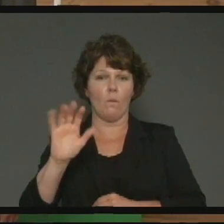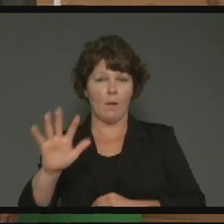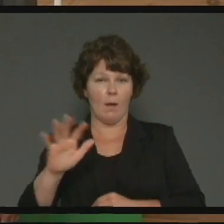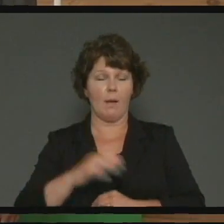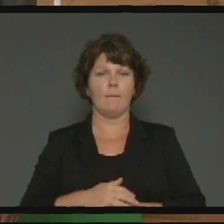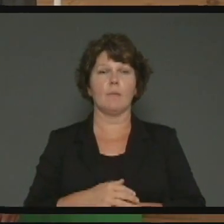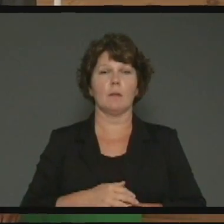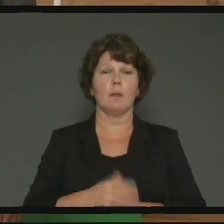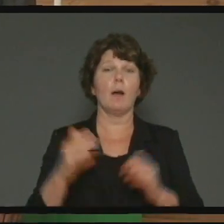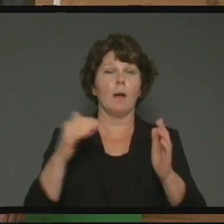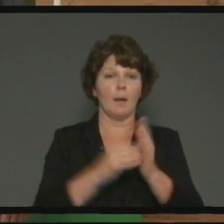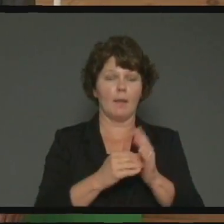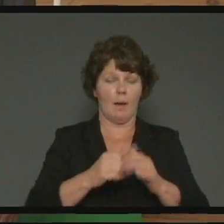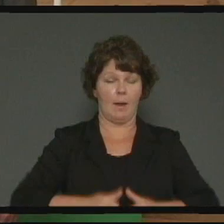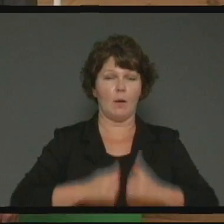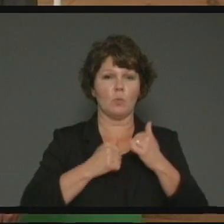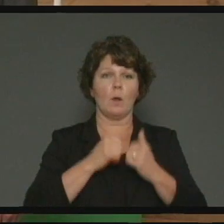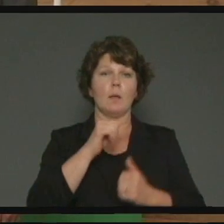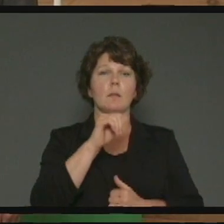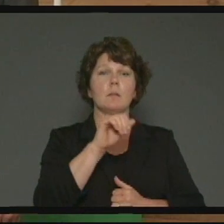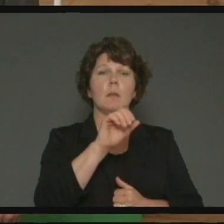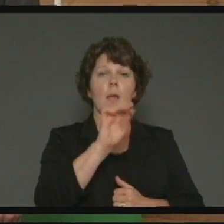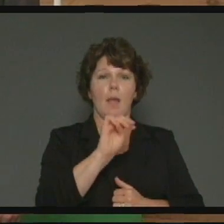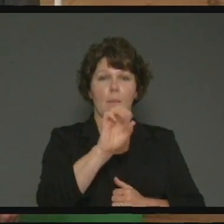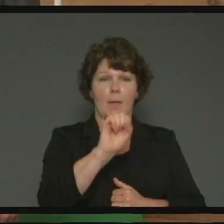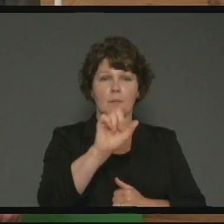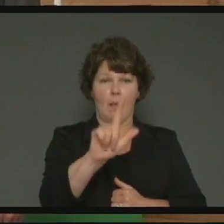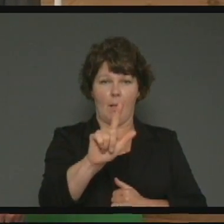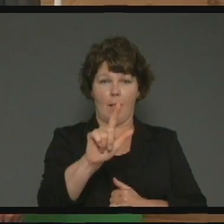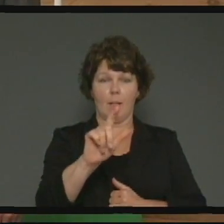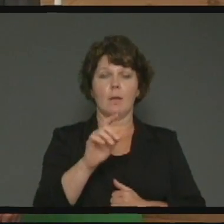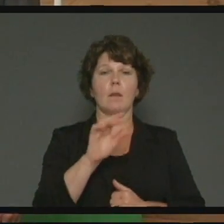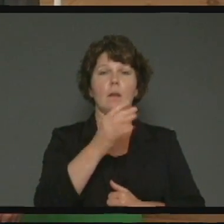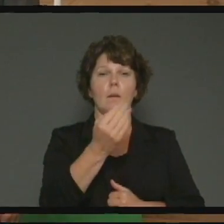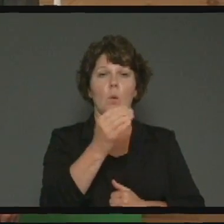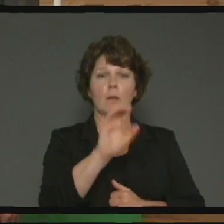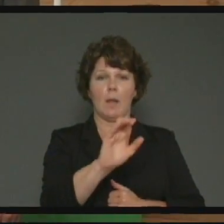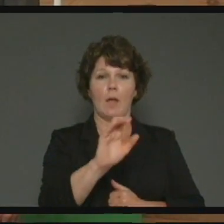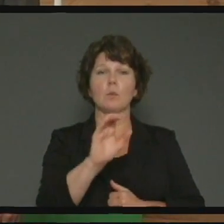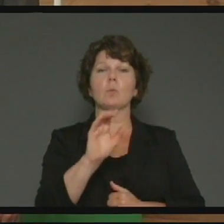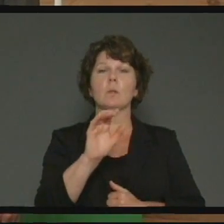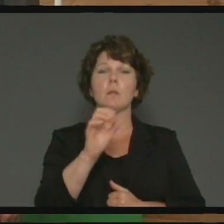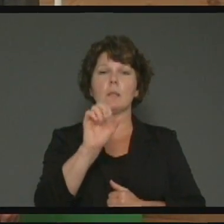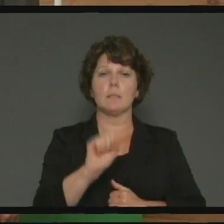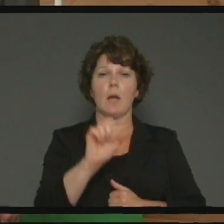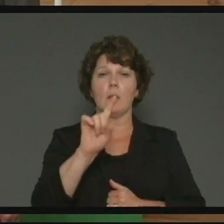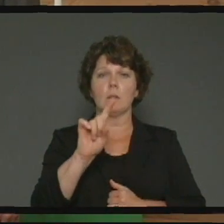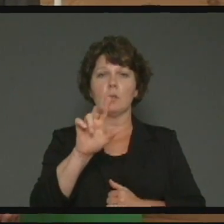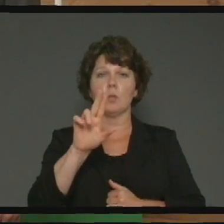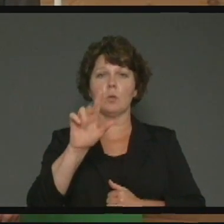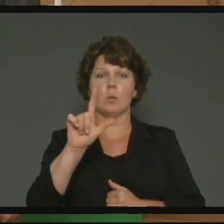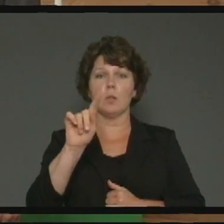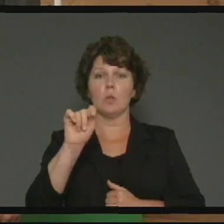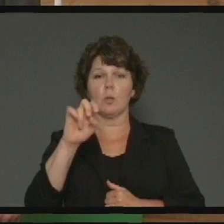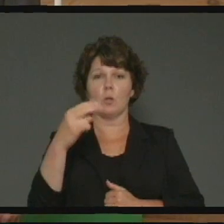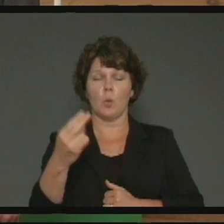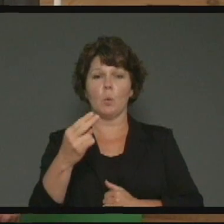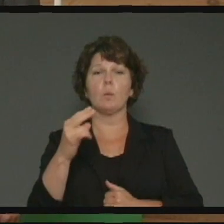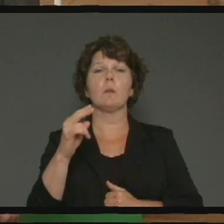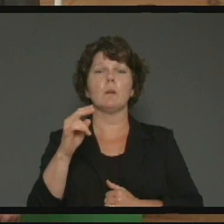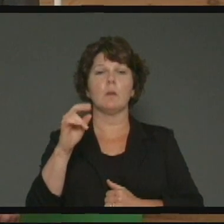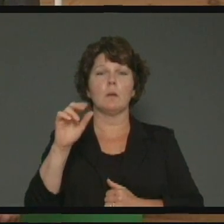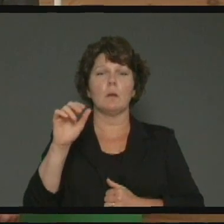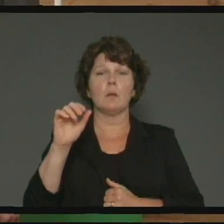57105. Again, the address is Main Street Living, 1400 South Duluth Avenue, Sioux Falls,